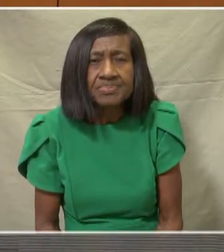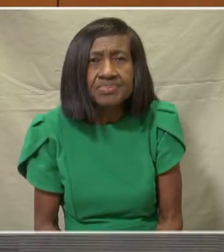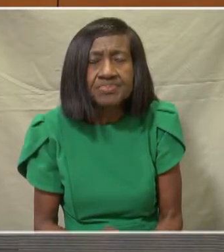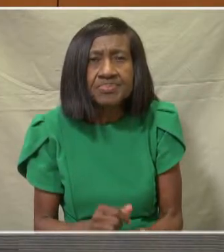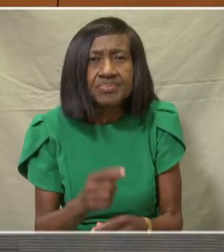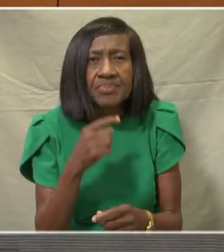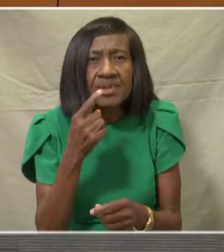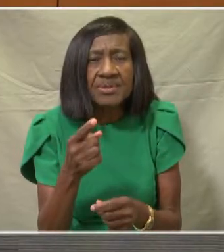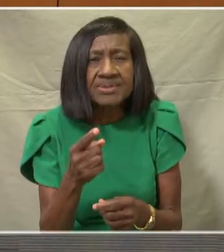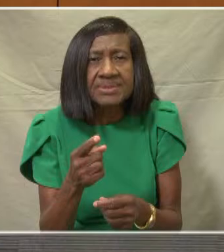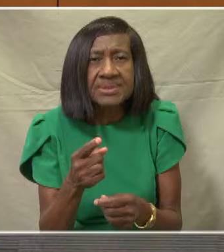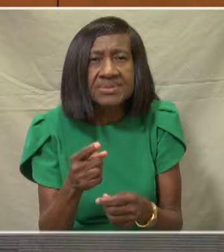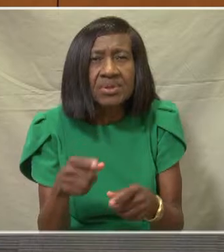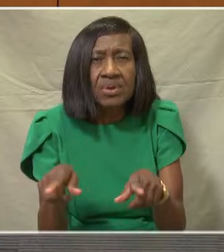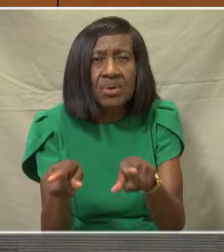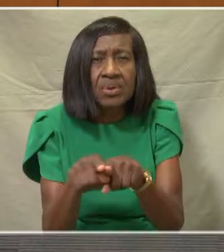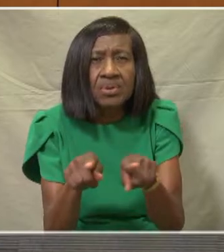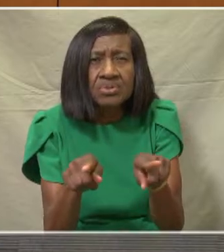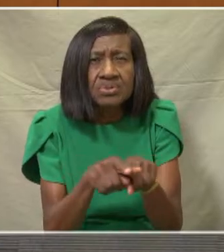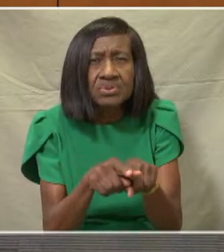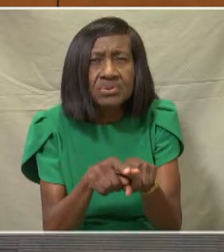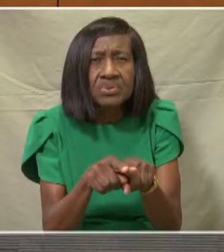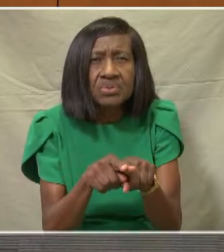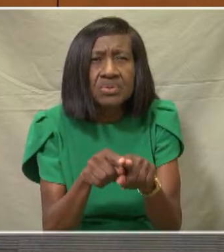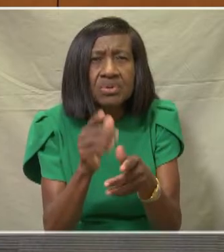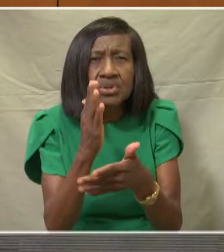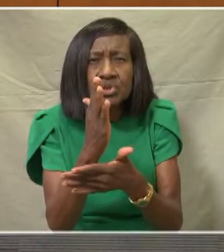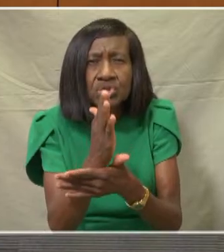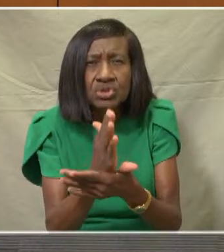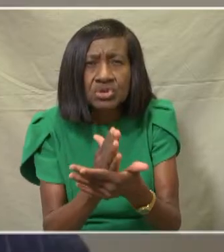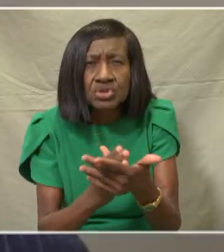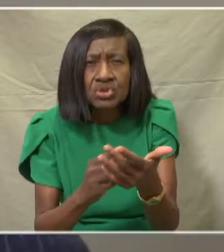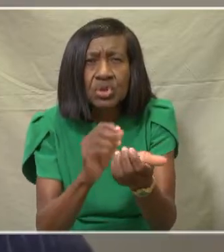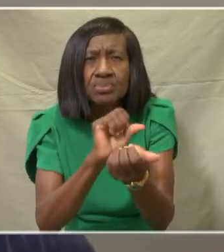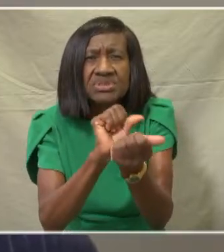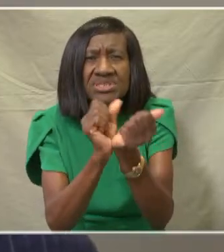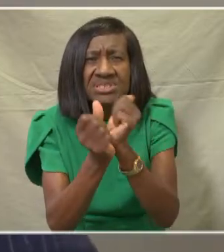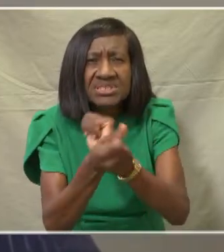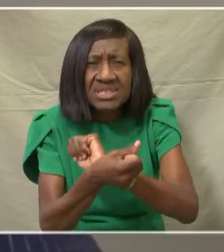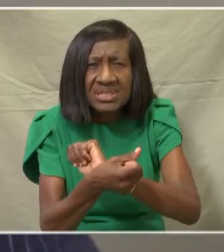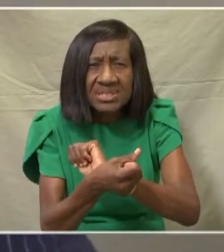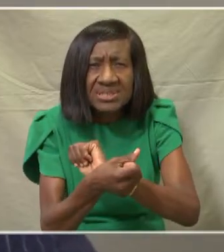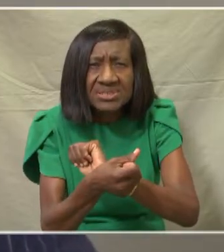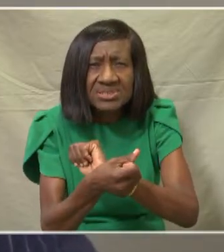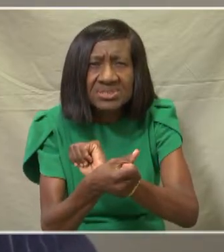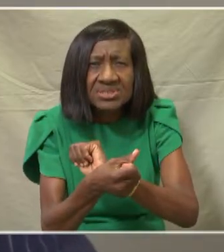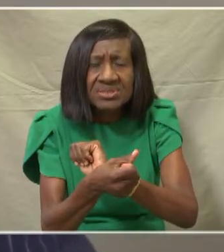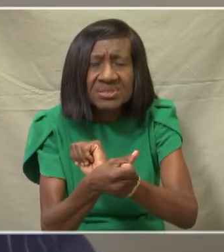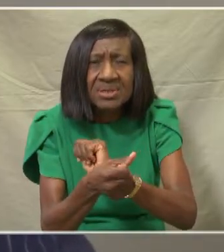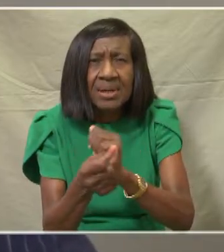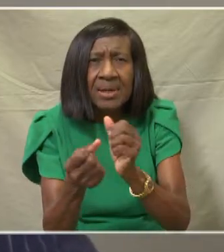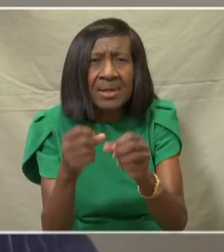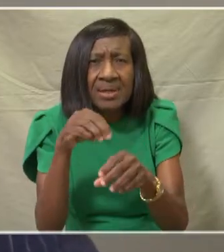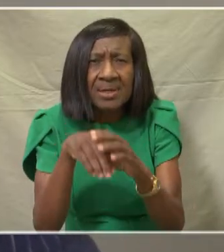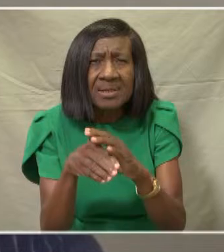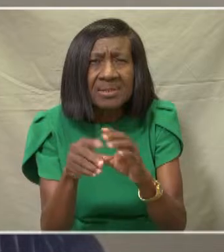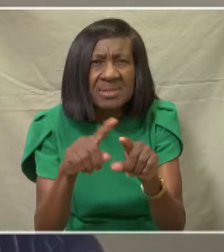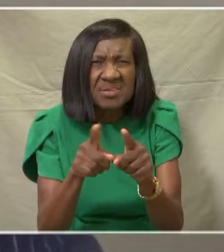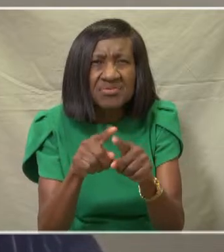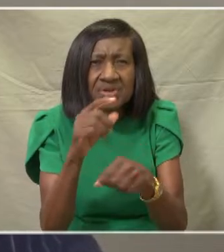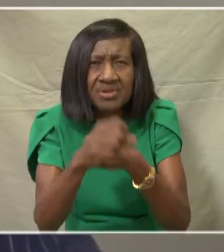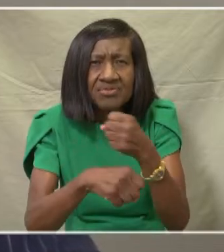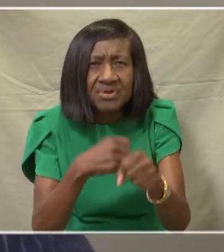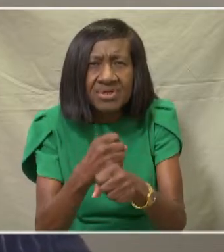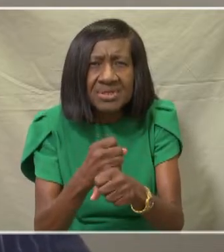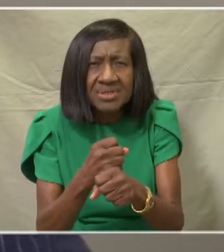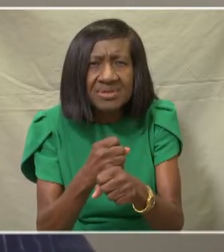suppose there has been also some bit of change over the years. And for example, when this CPA